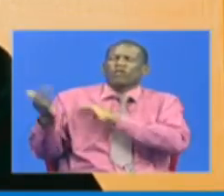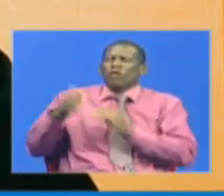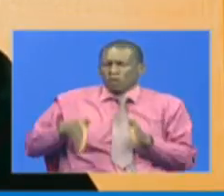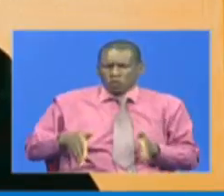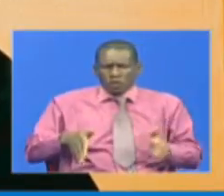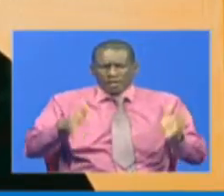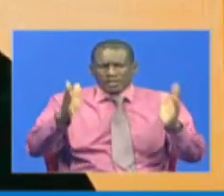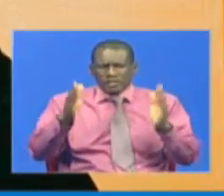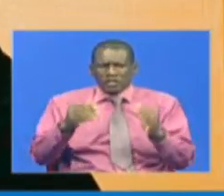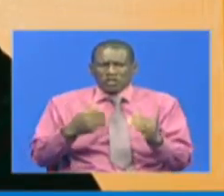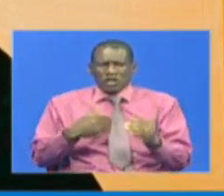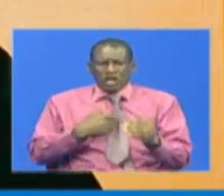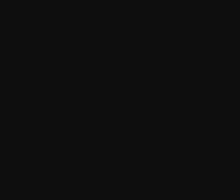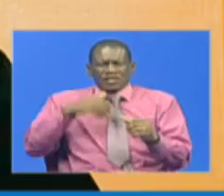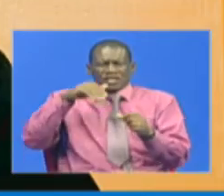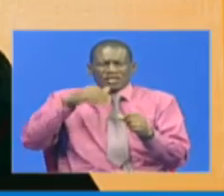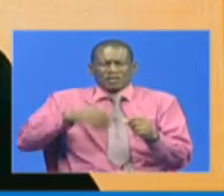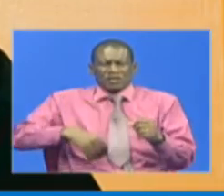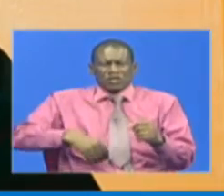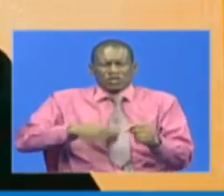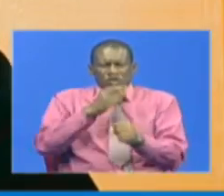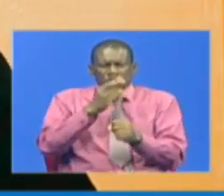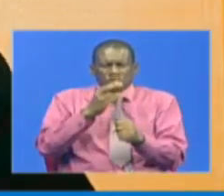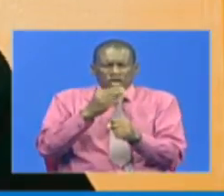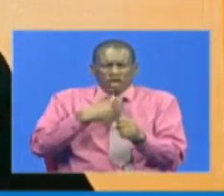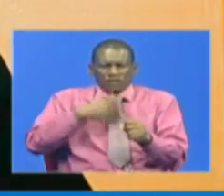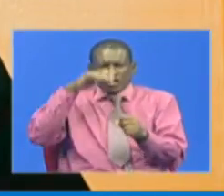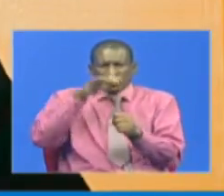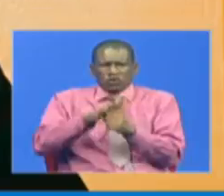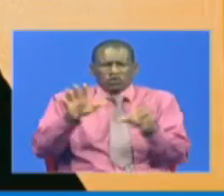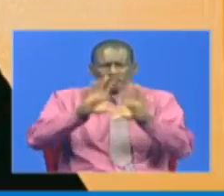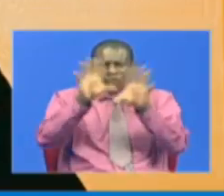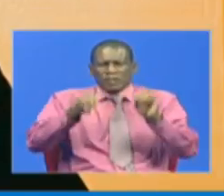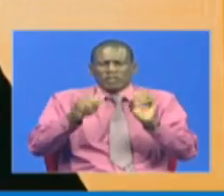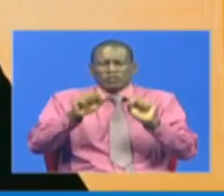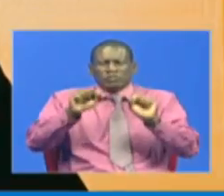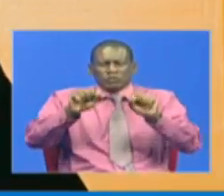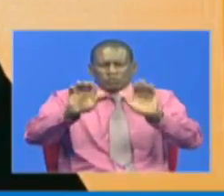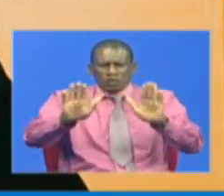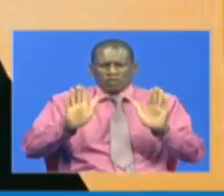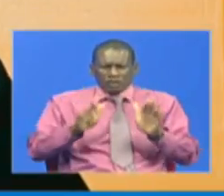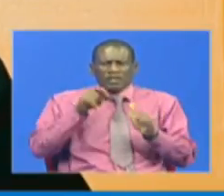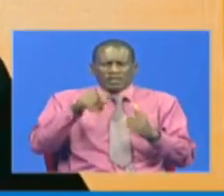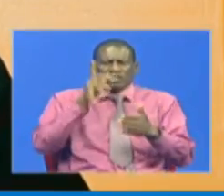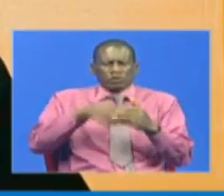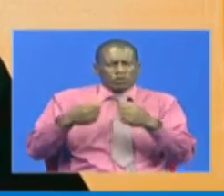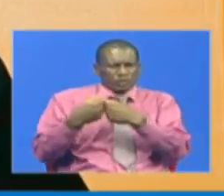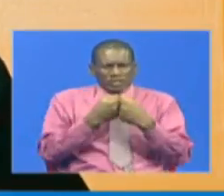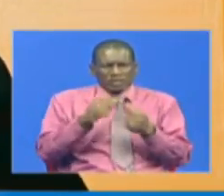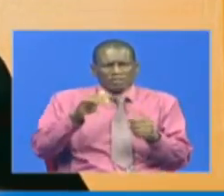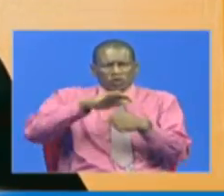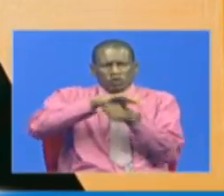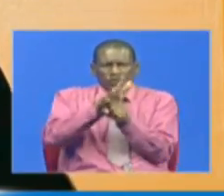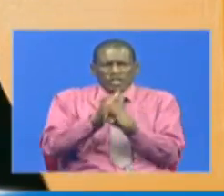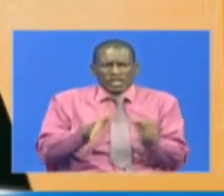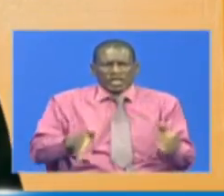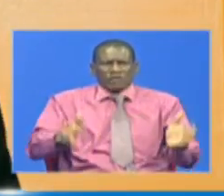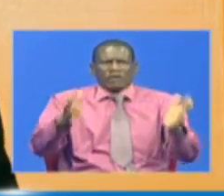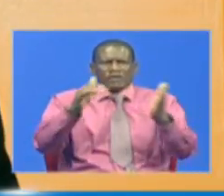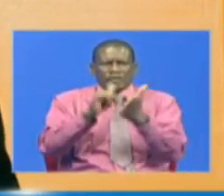the lots of expenses that could be avoided? So I think this is what is being challenged by COVID, in the sense that